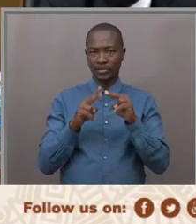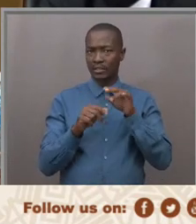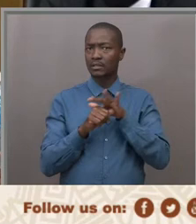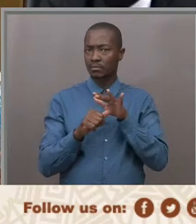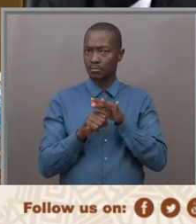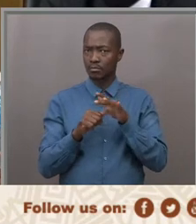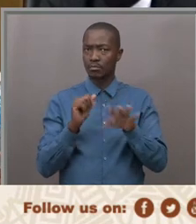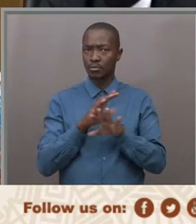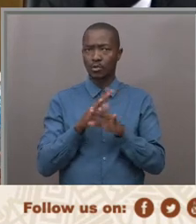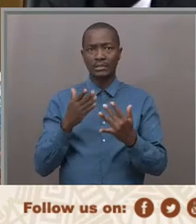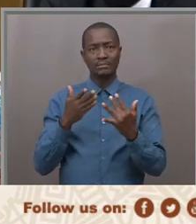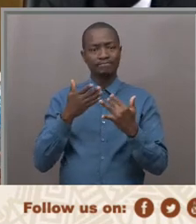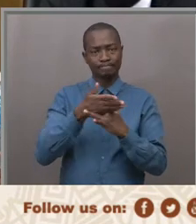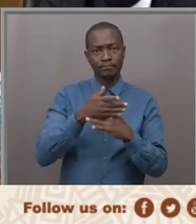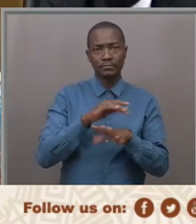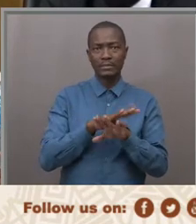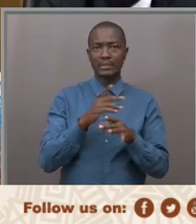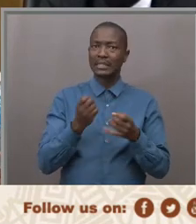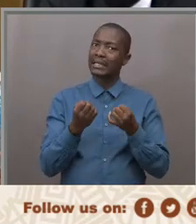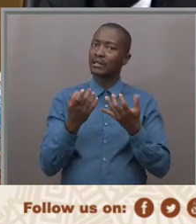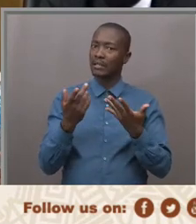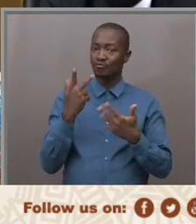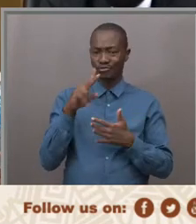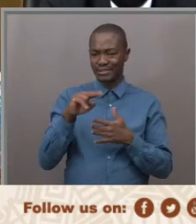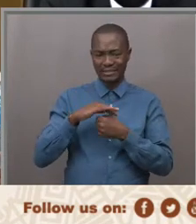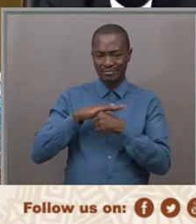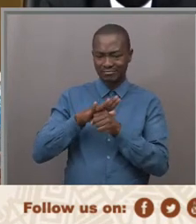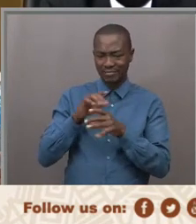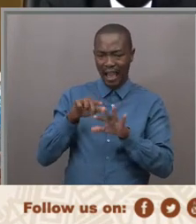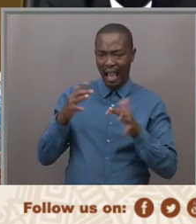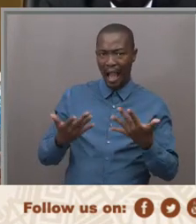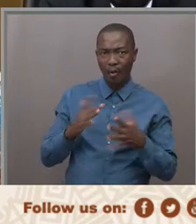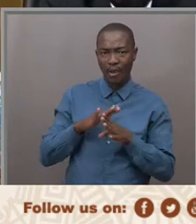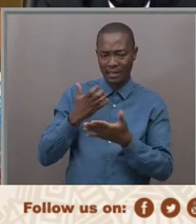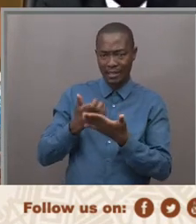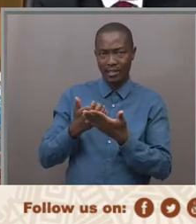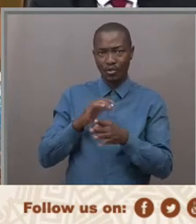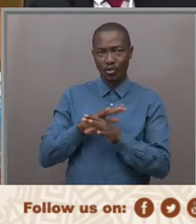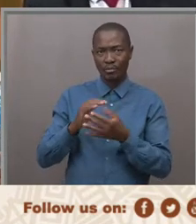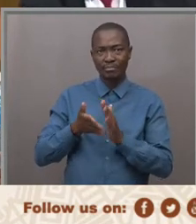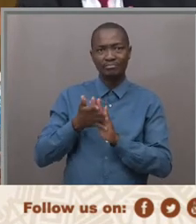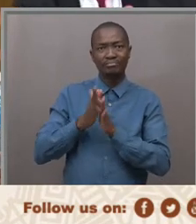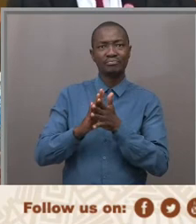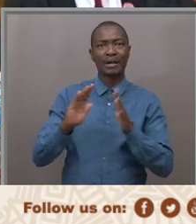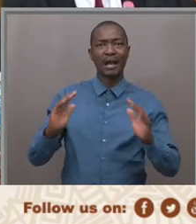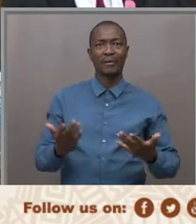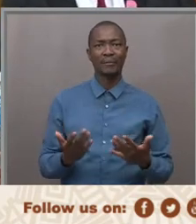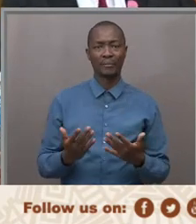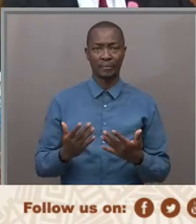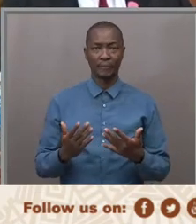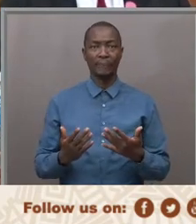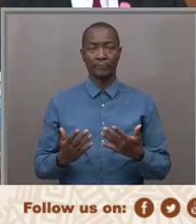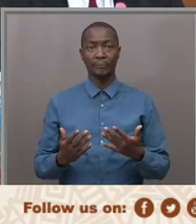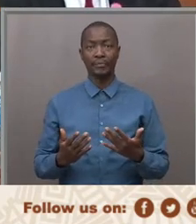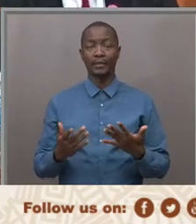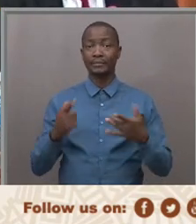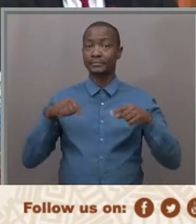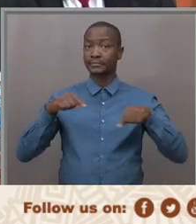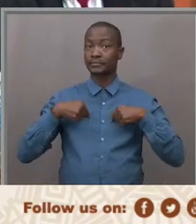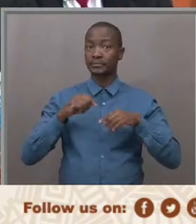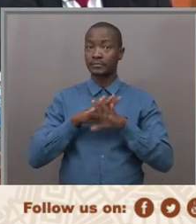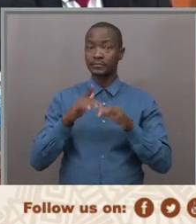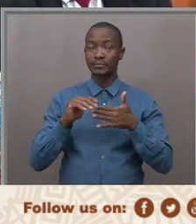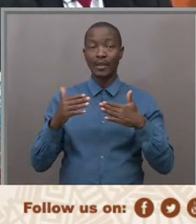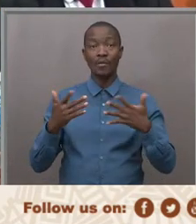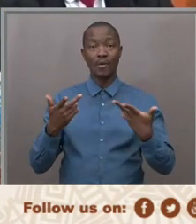especially given the severity and the economic impact of COVID-19. Our administration